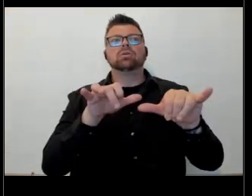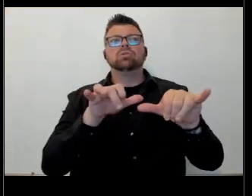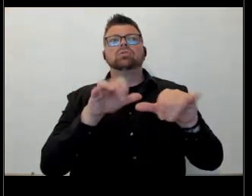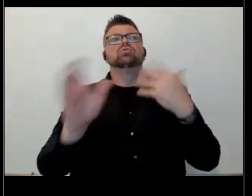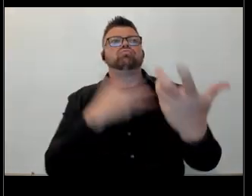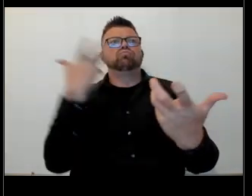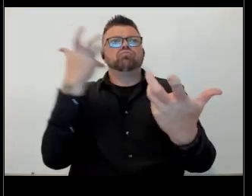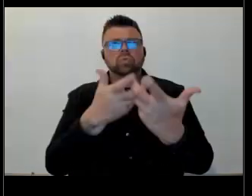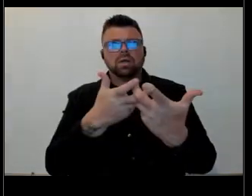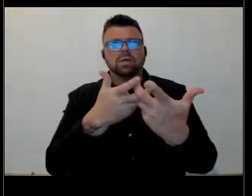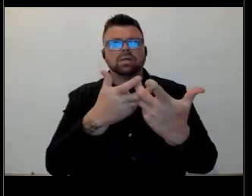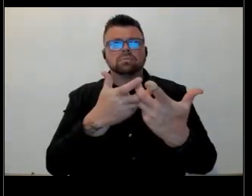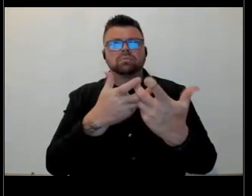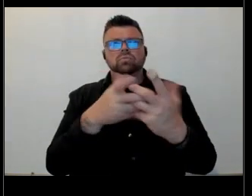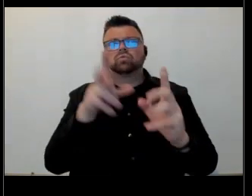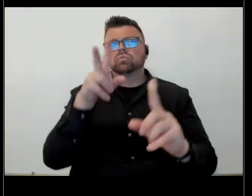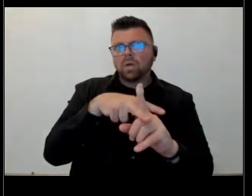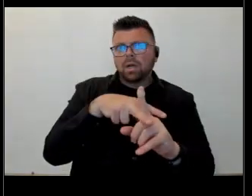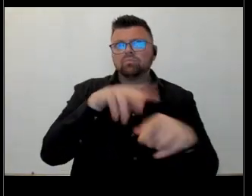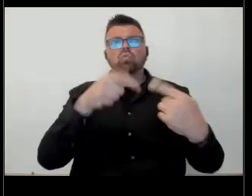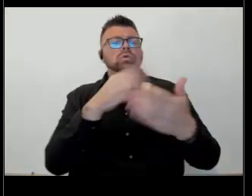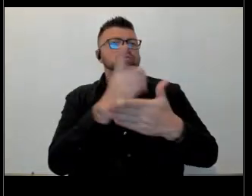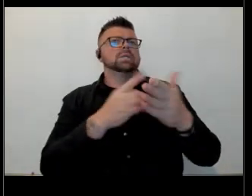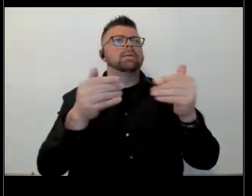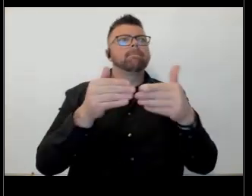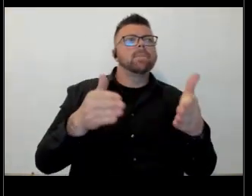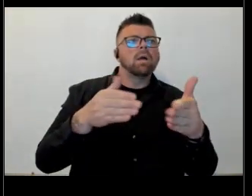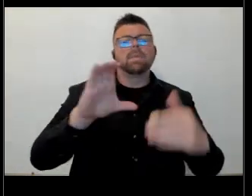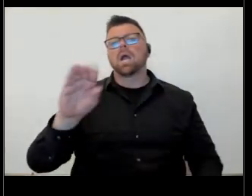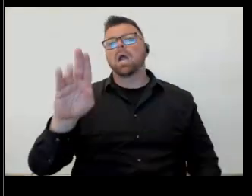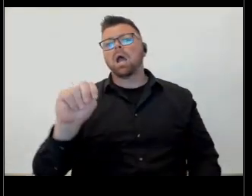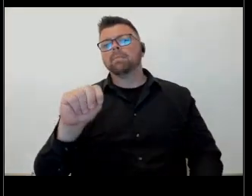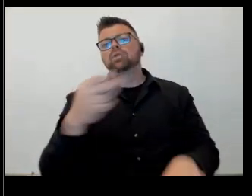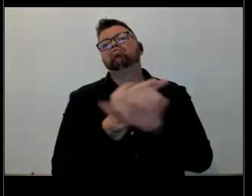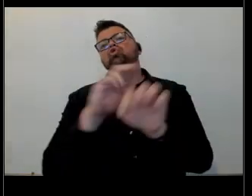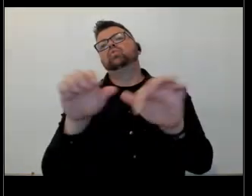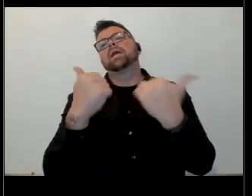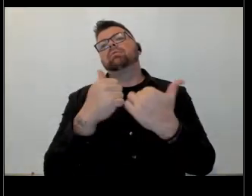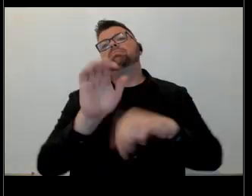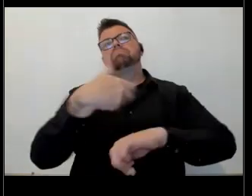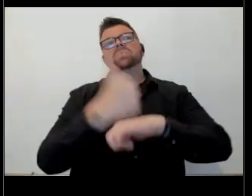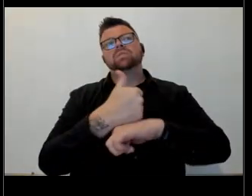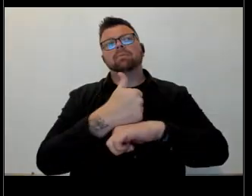to comply with when designing public and common use areas.